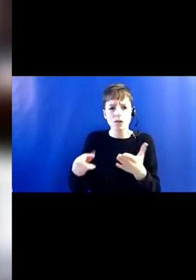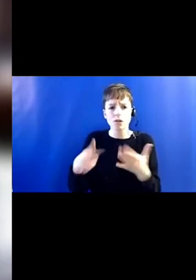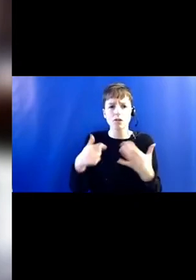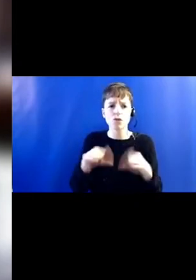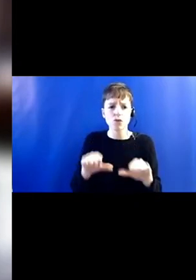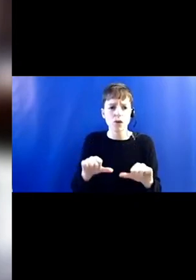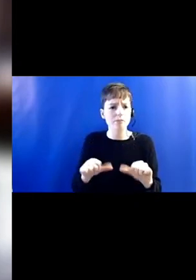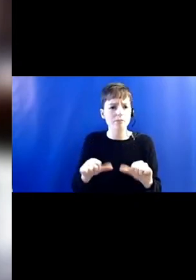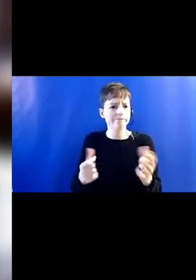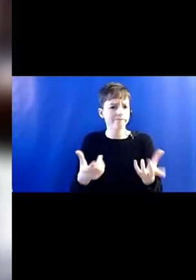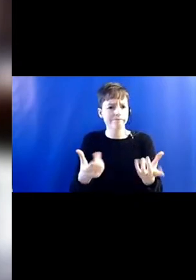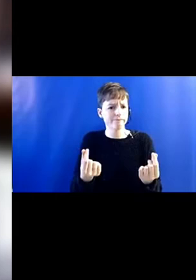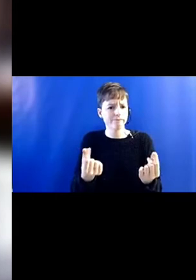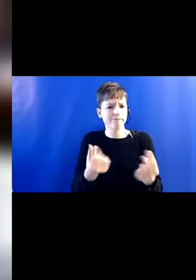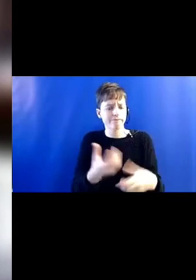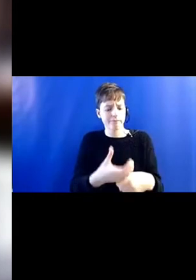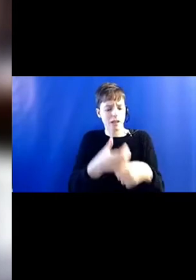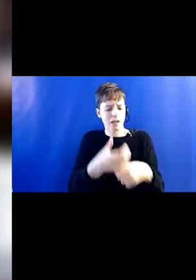happened?